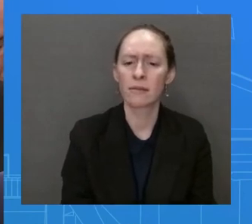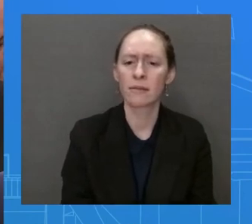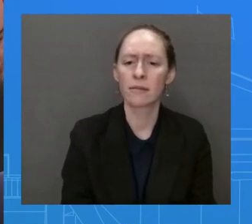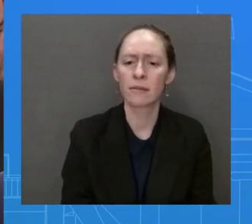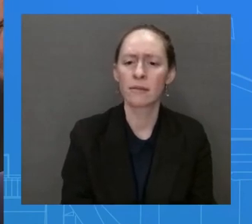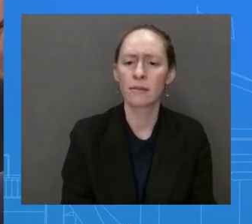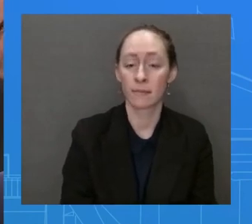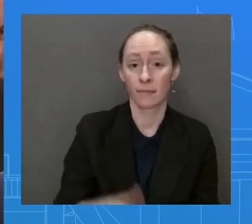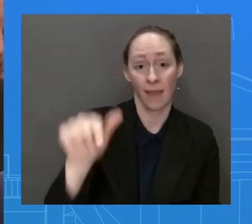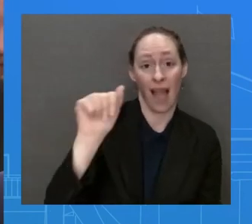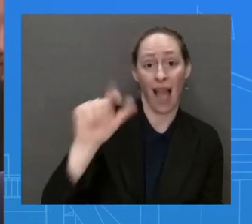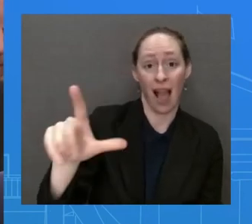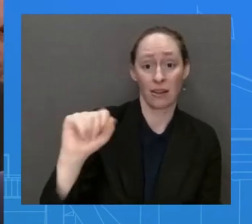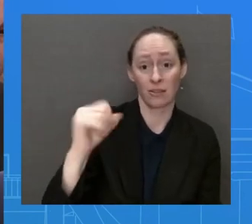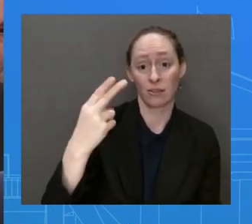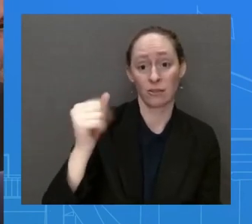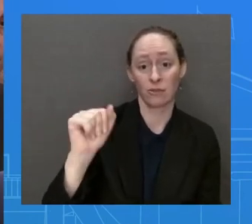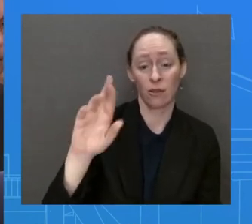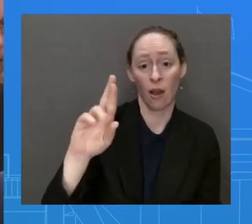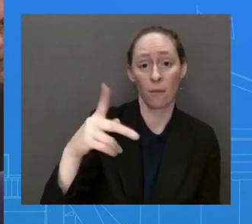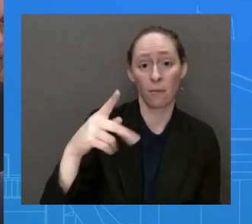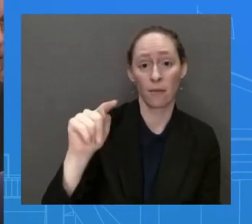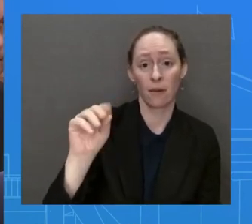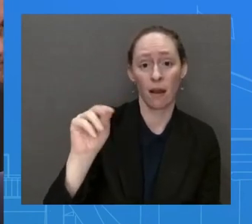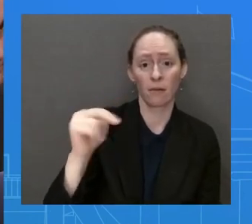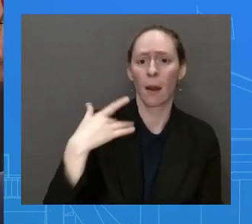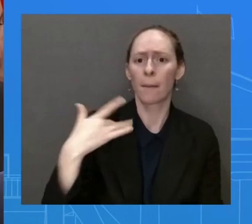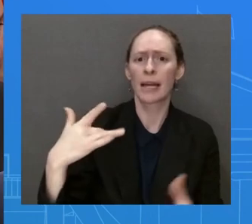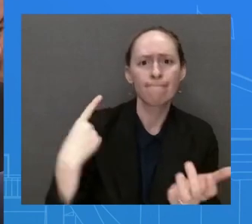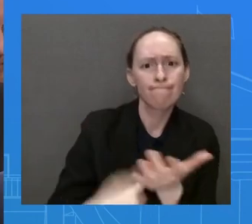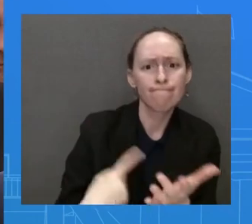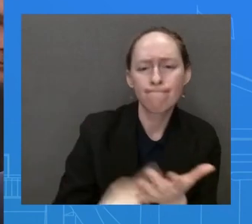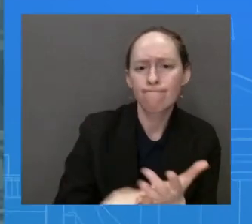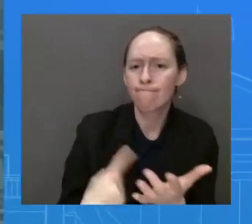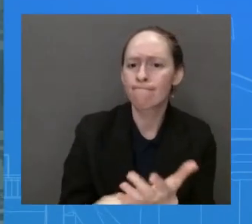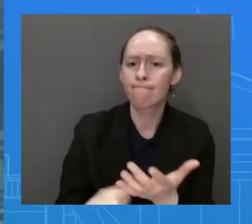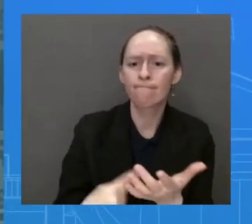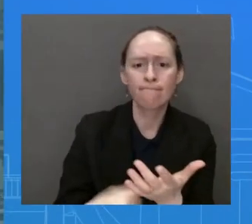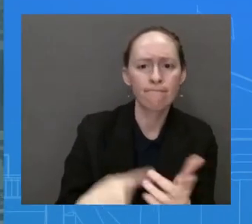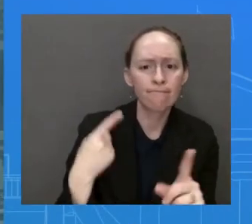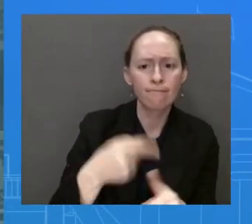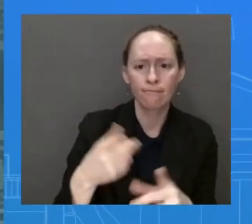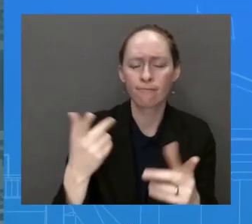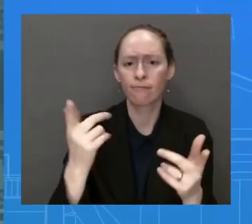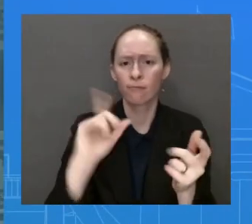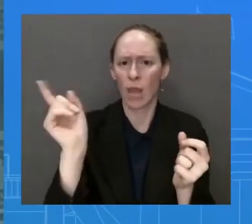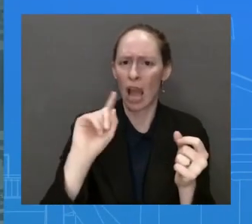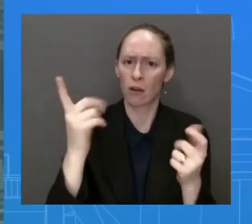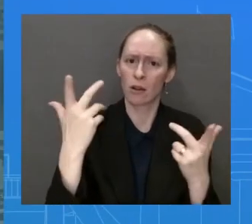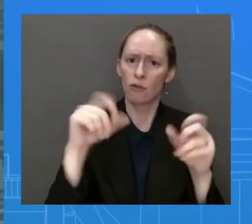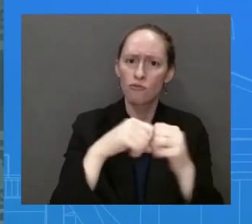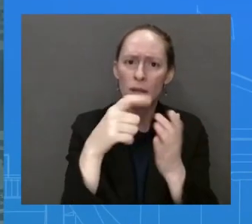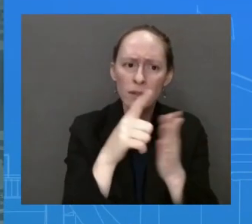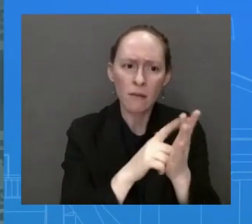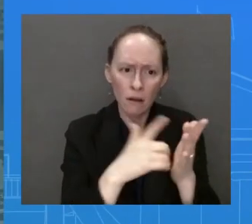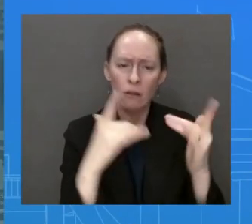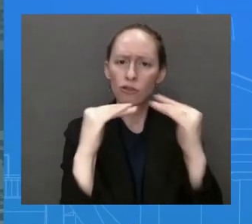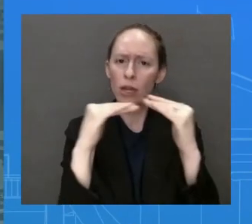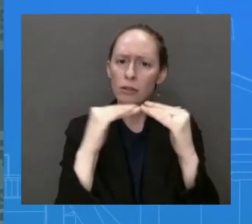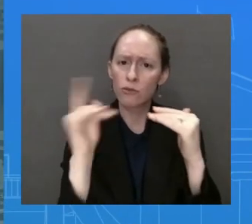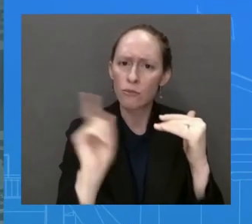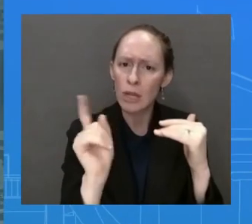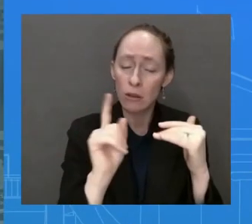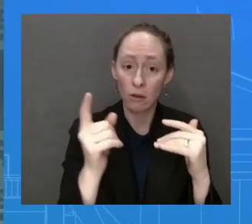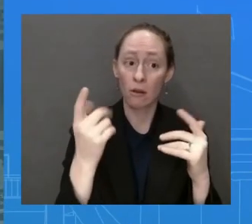other meetings. Can we see the president pick back up on those same messages following this? Well, the great thing is that this is not a one-time engagement.